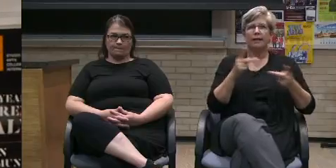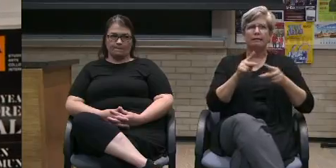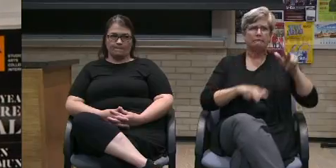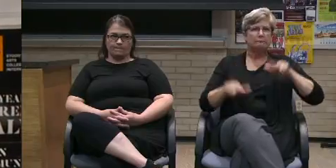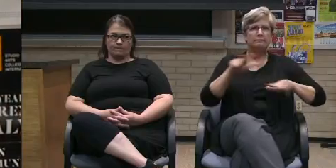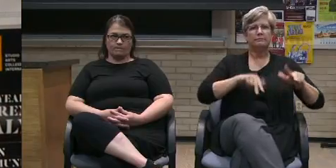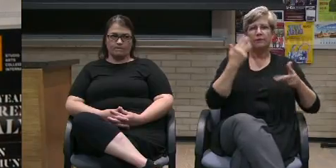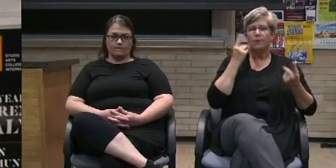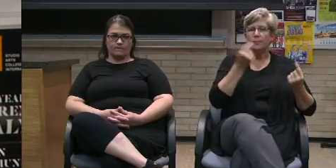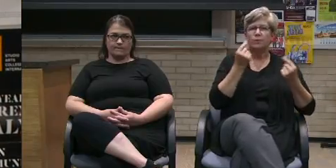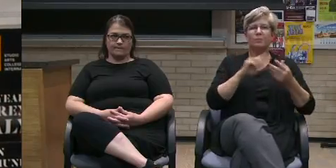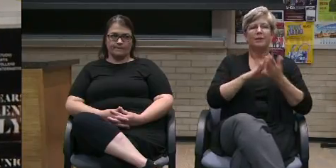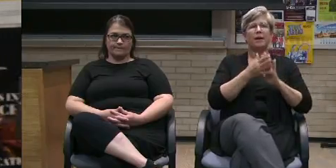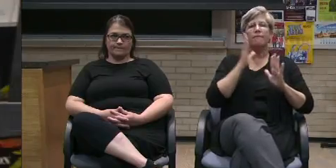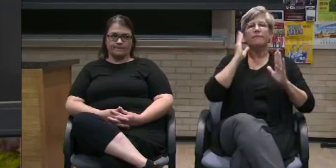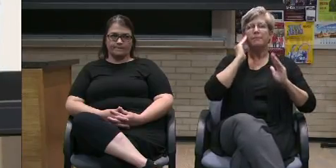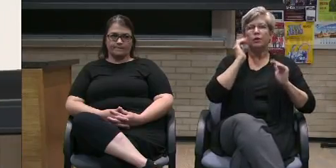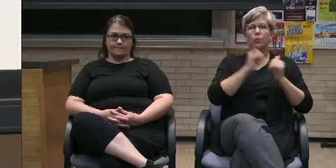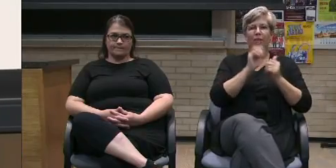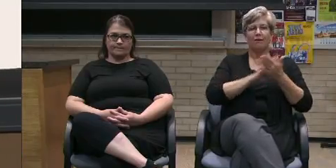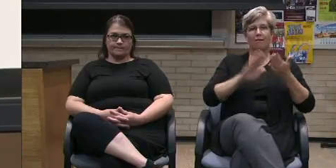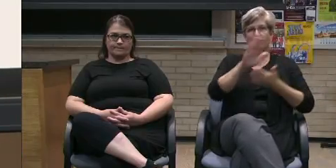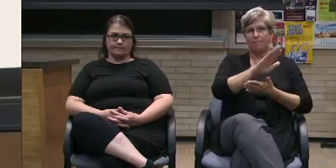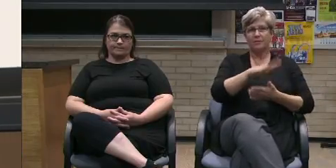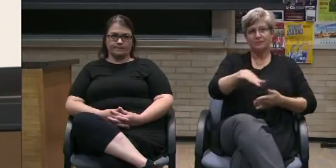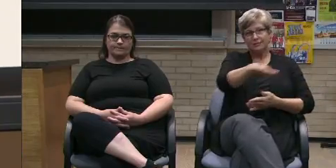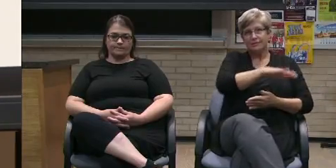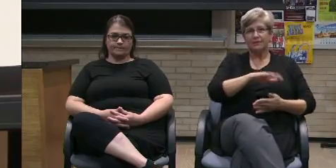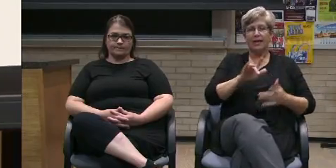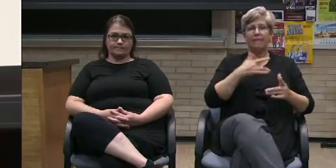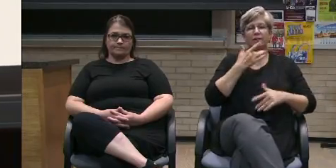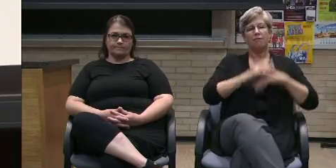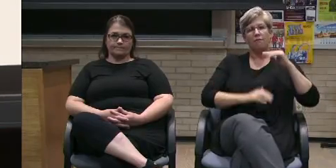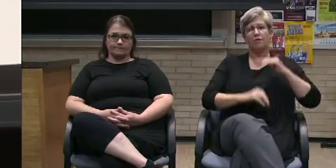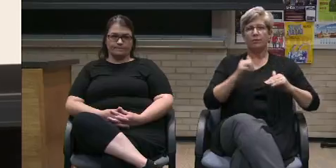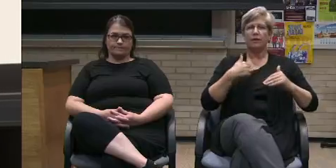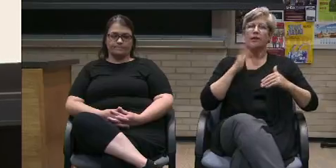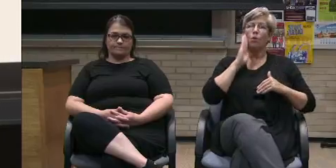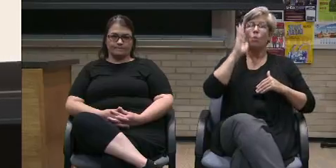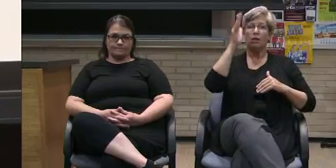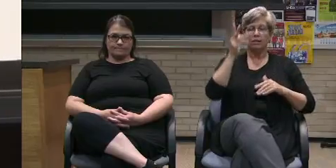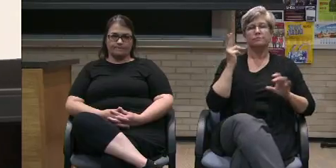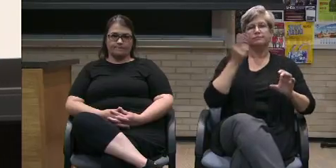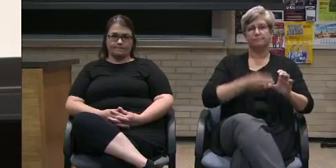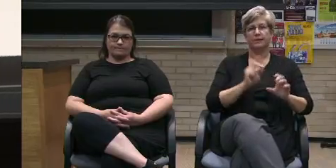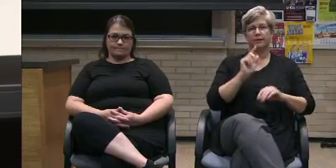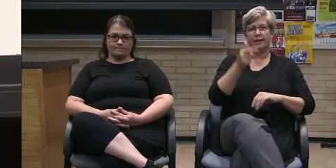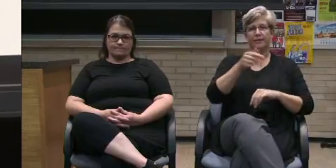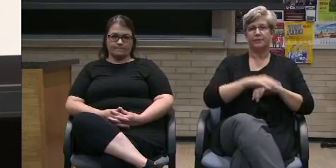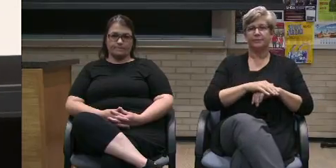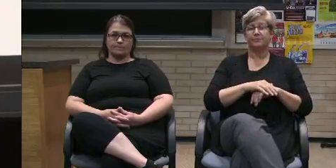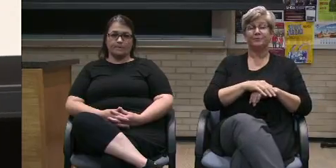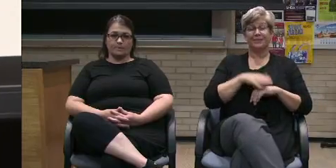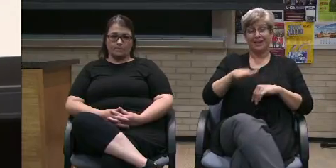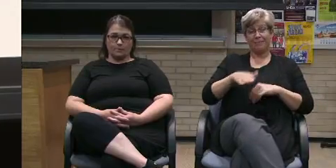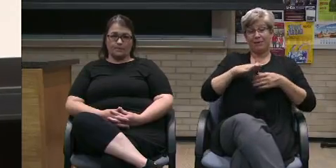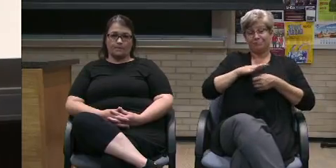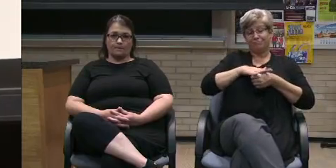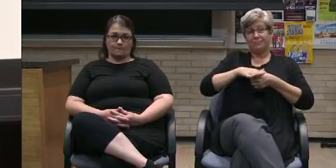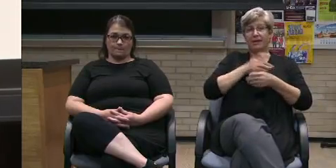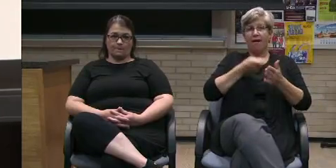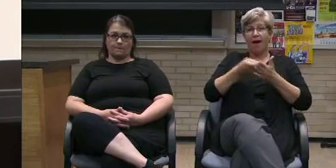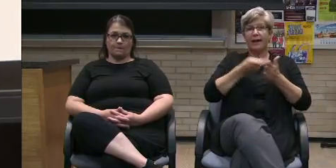college, I think, may have some value for them. And then again, campus events like athletics. Hockey is huge